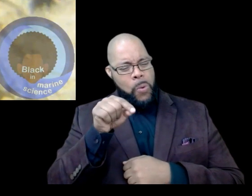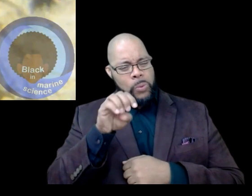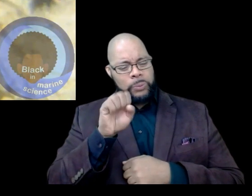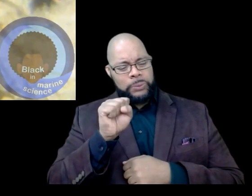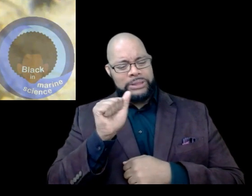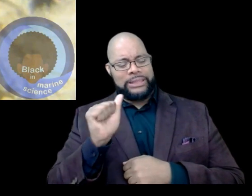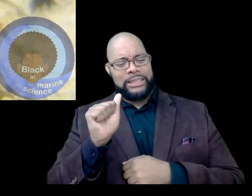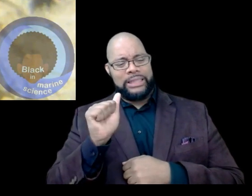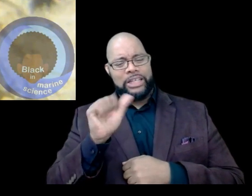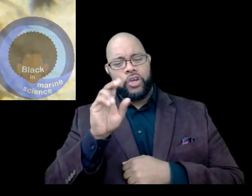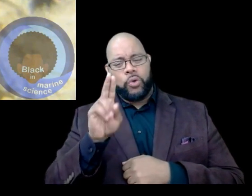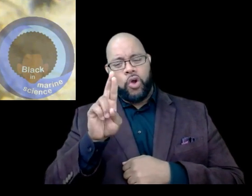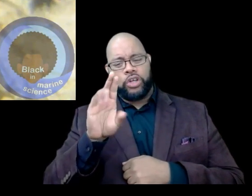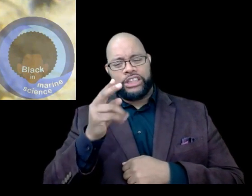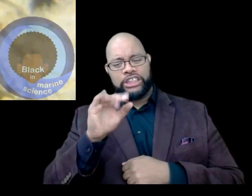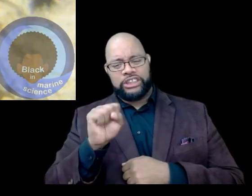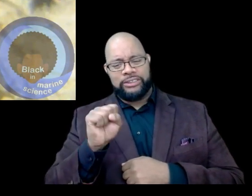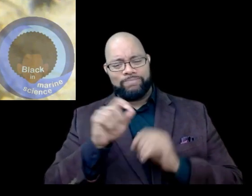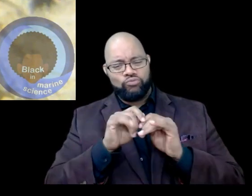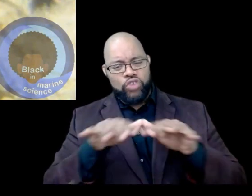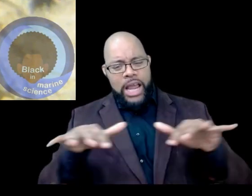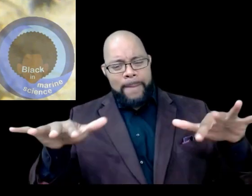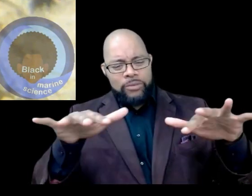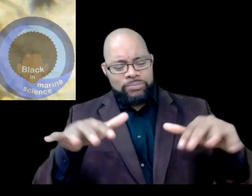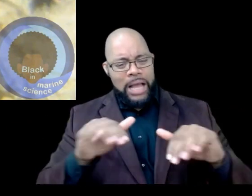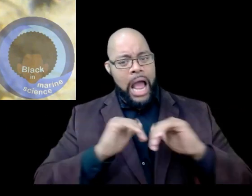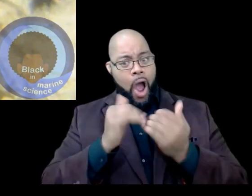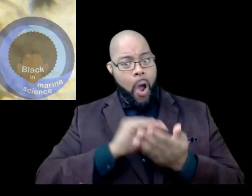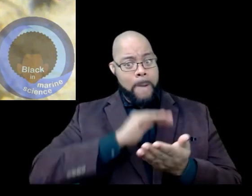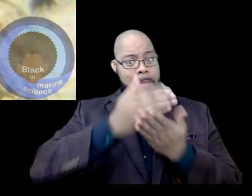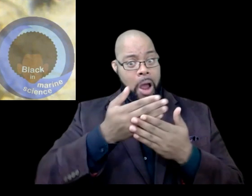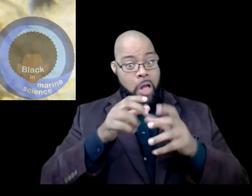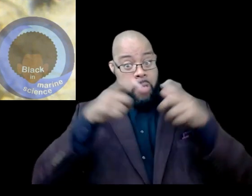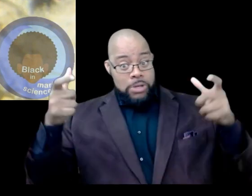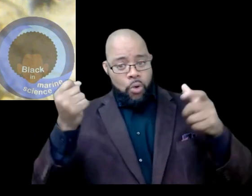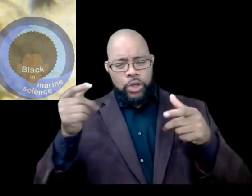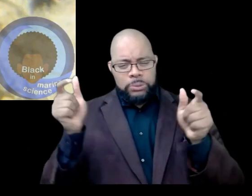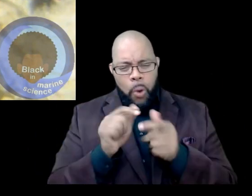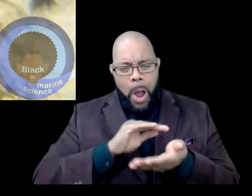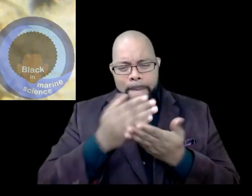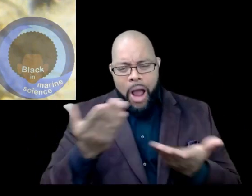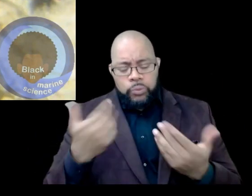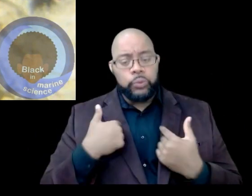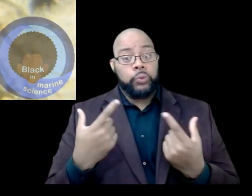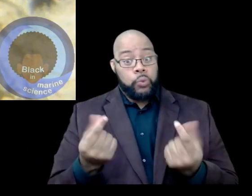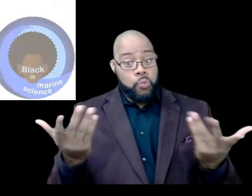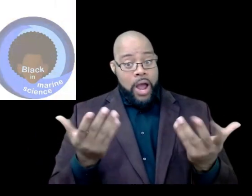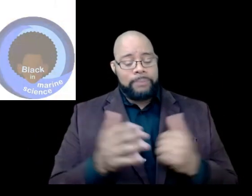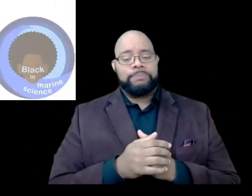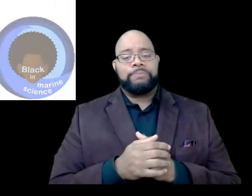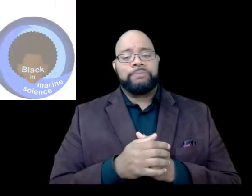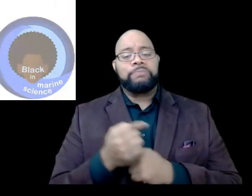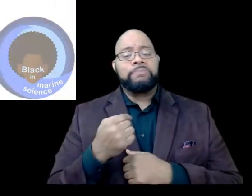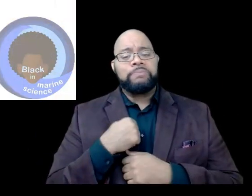are sea urchins distributed? How abundant are they? And so what